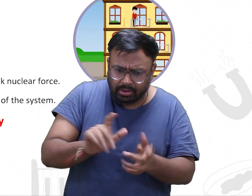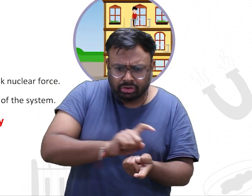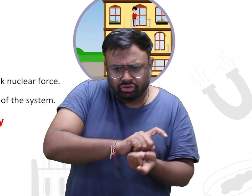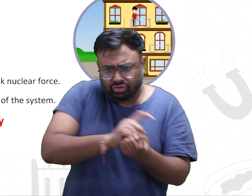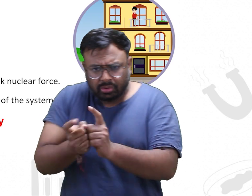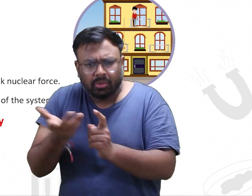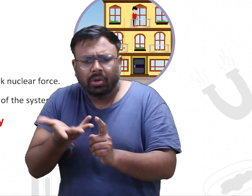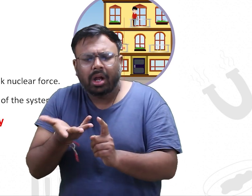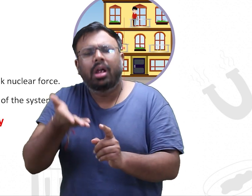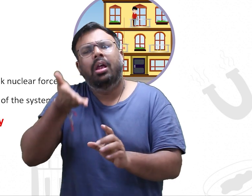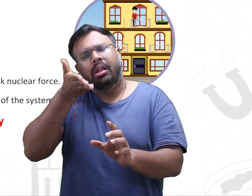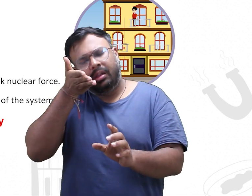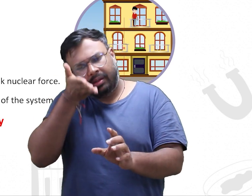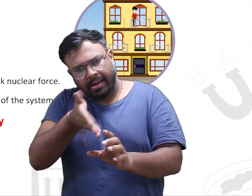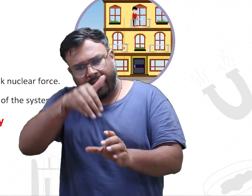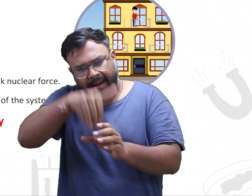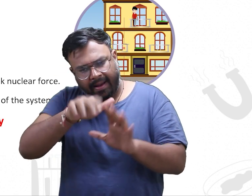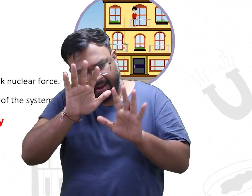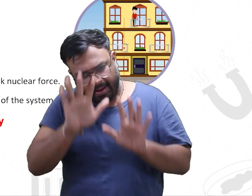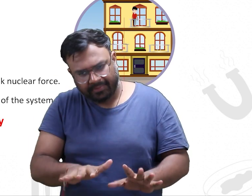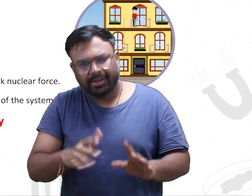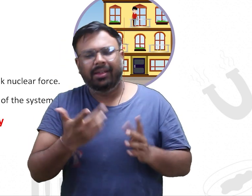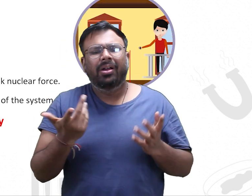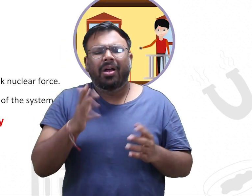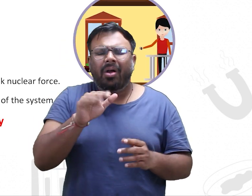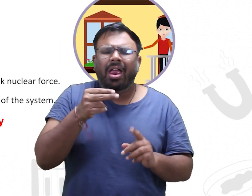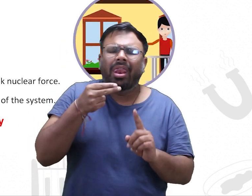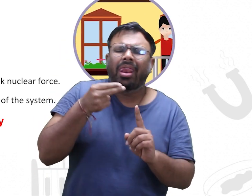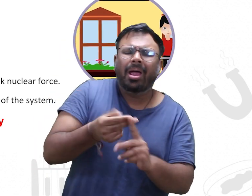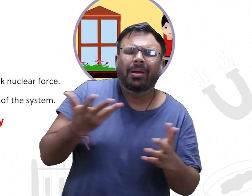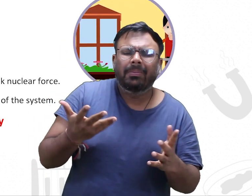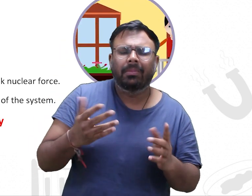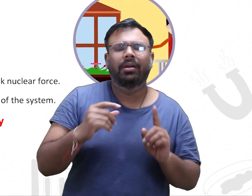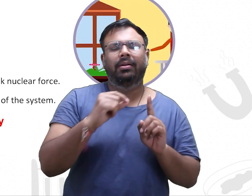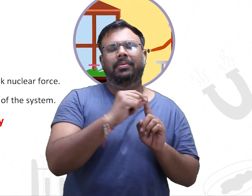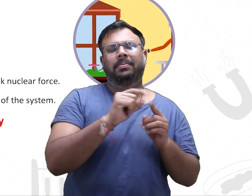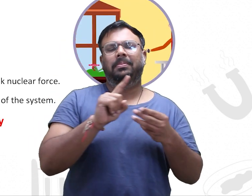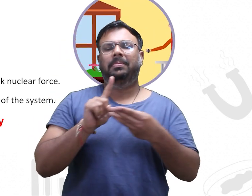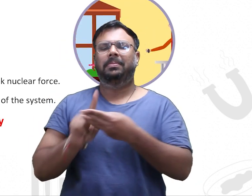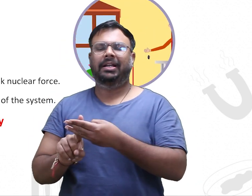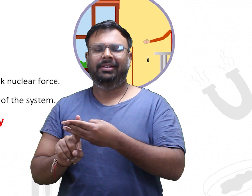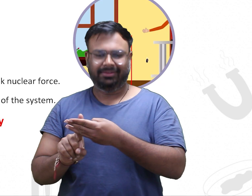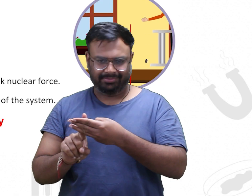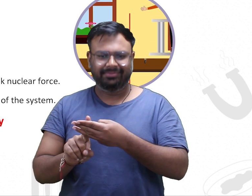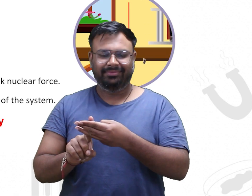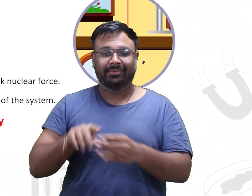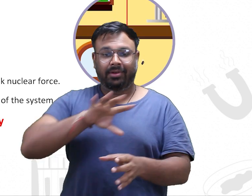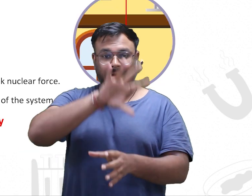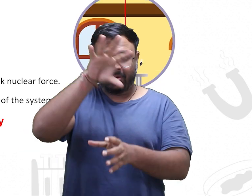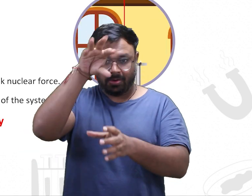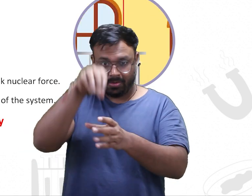object because of its change in configuration or position is called potential